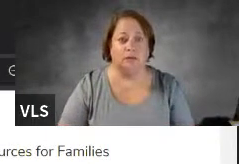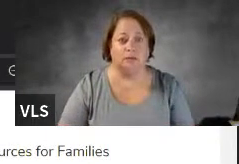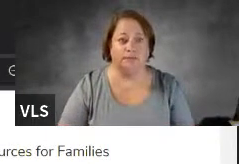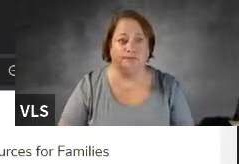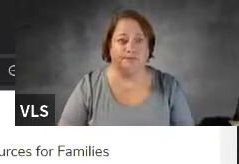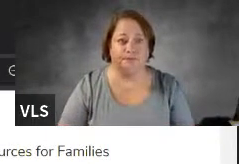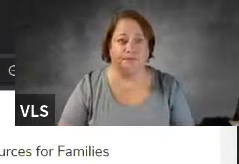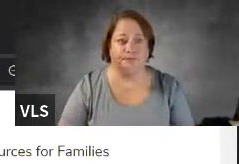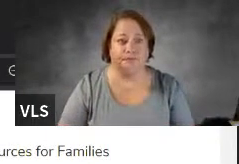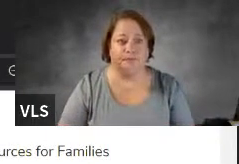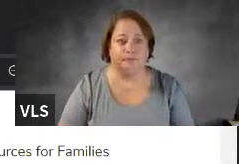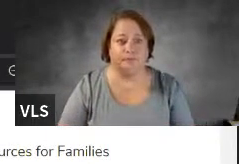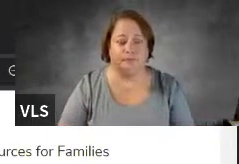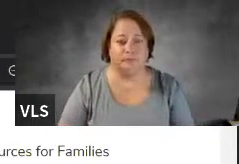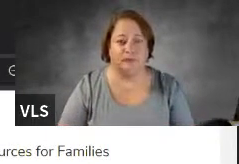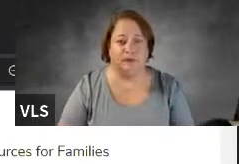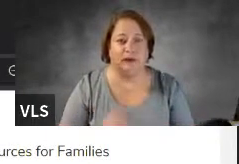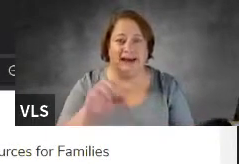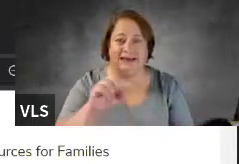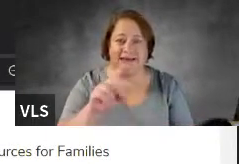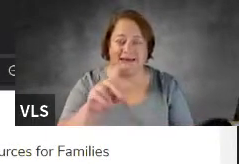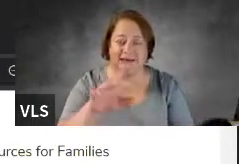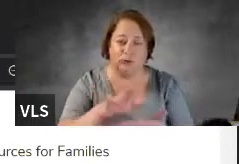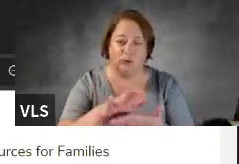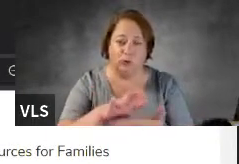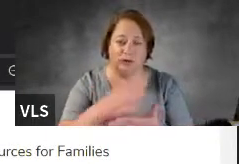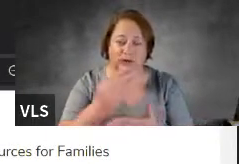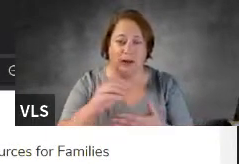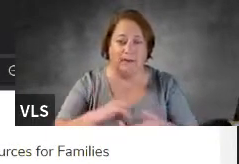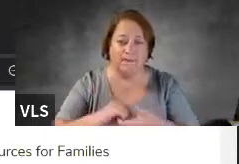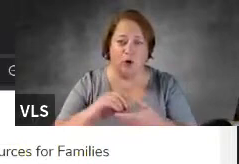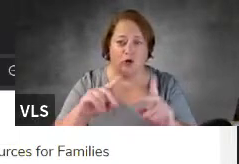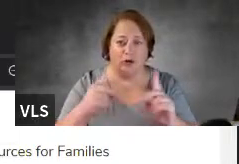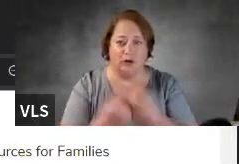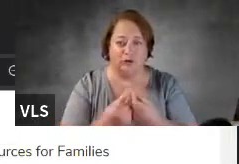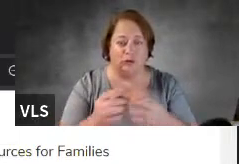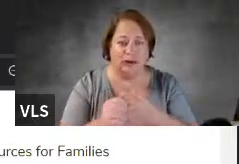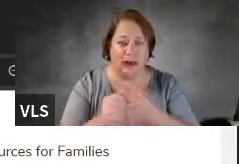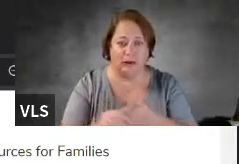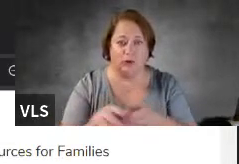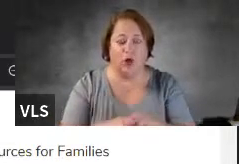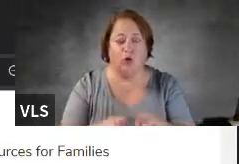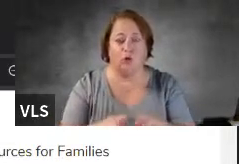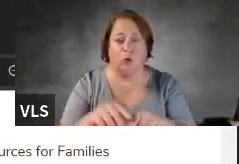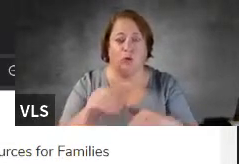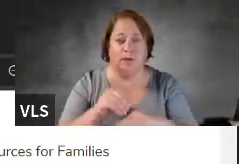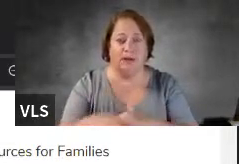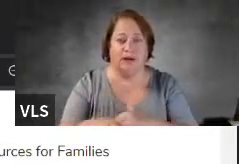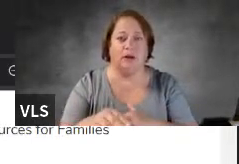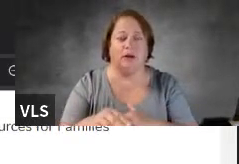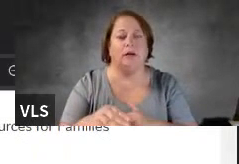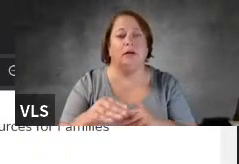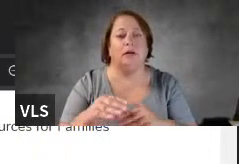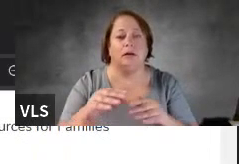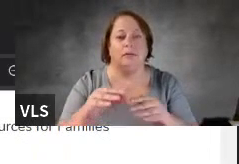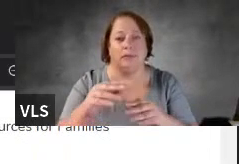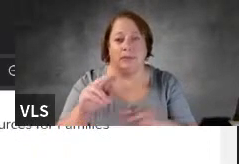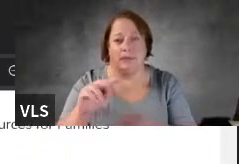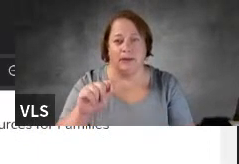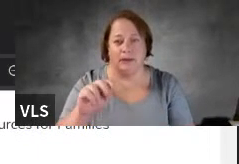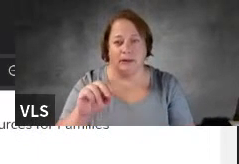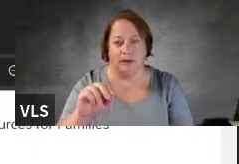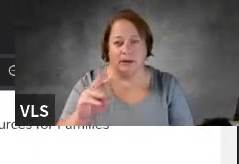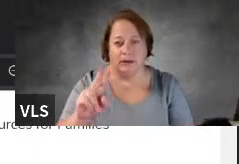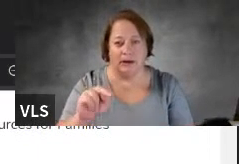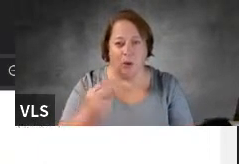the computer, SSD schools and partner district guidance. We also submitted virtual town hall meetings, which we'll talk about in a